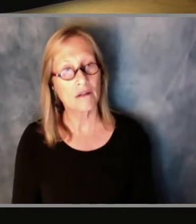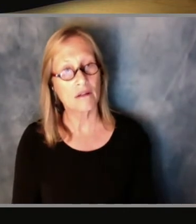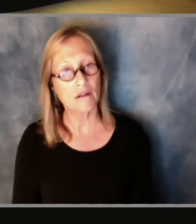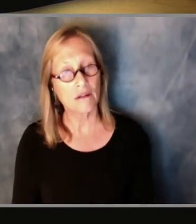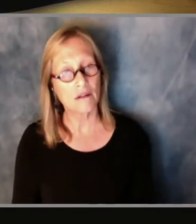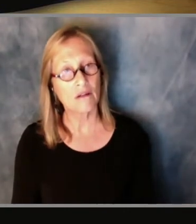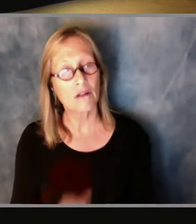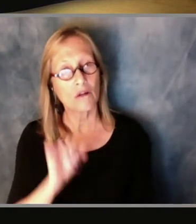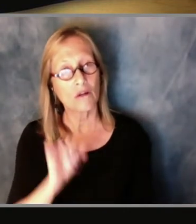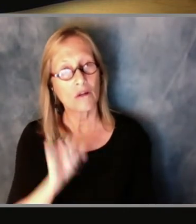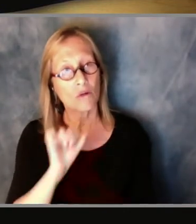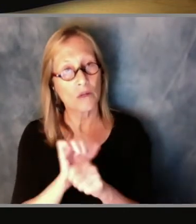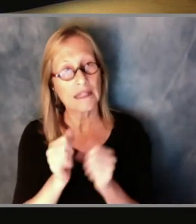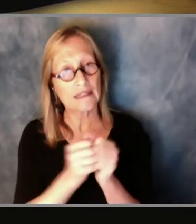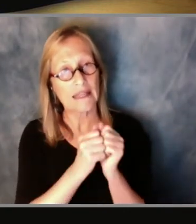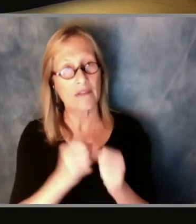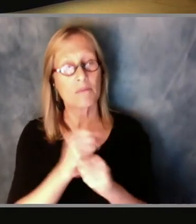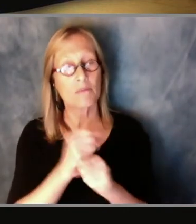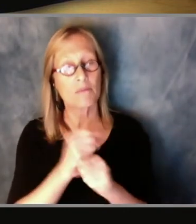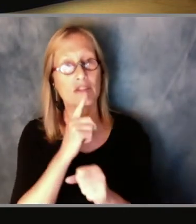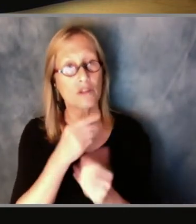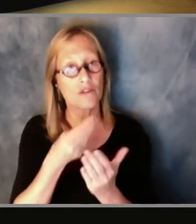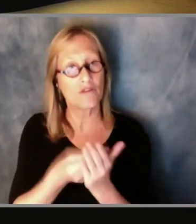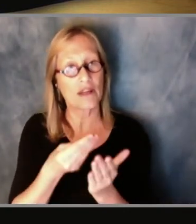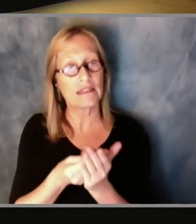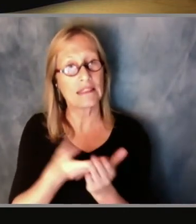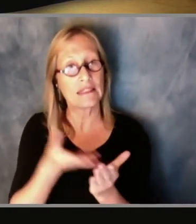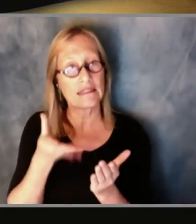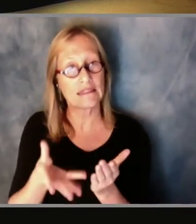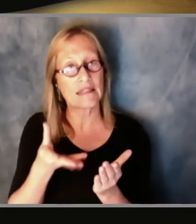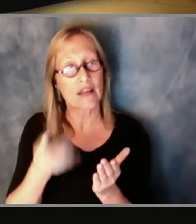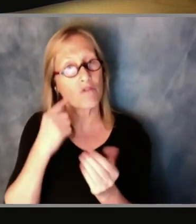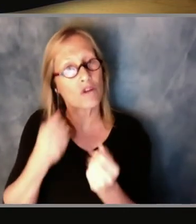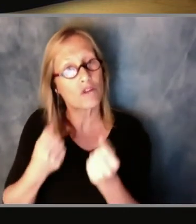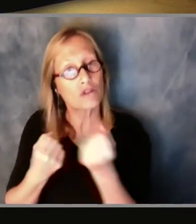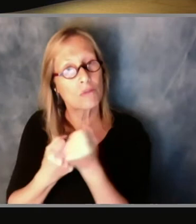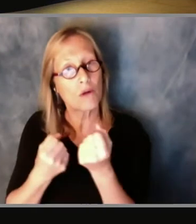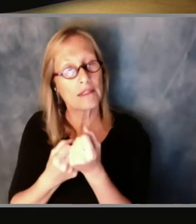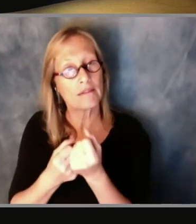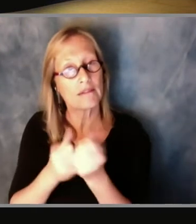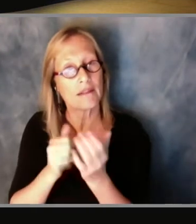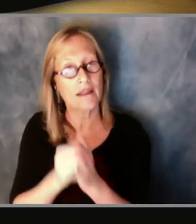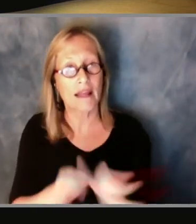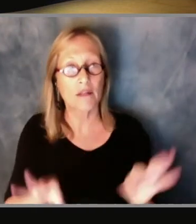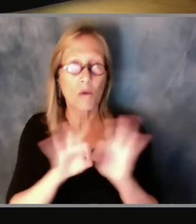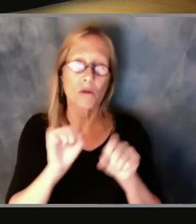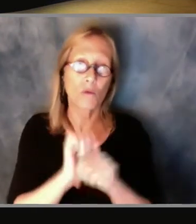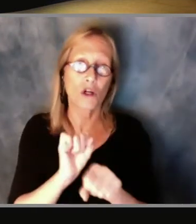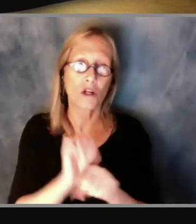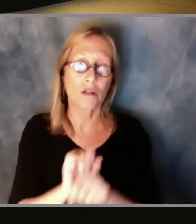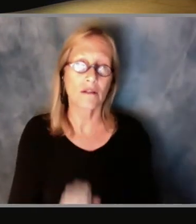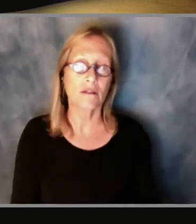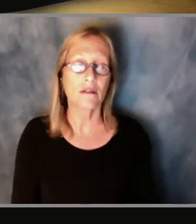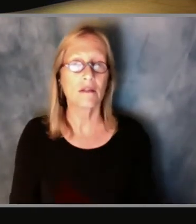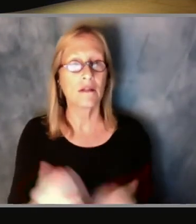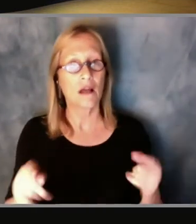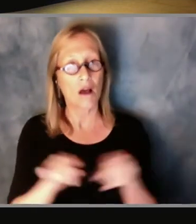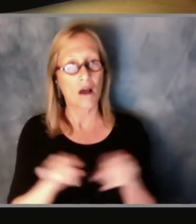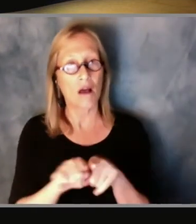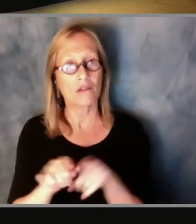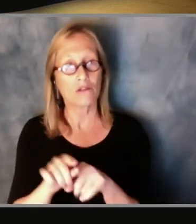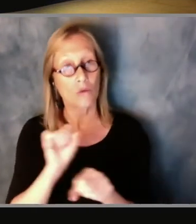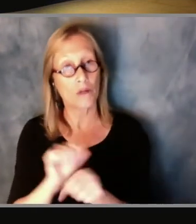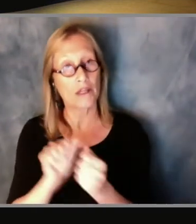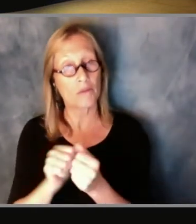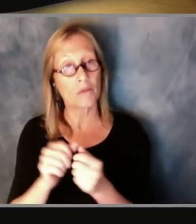working together to ensure that funding remains in the budget to support that important work. Working with our high